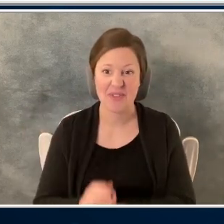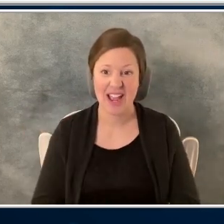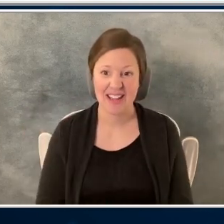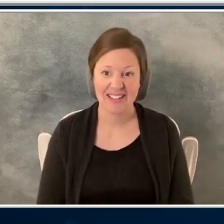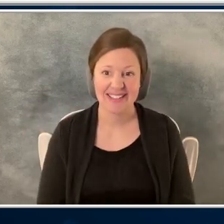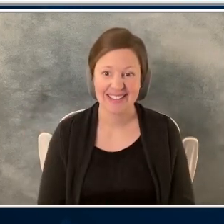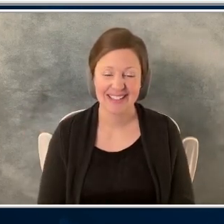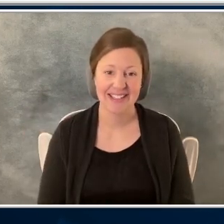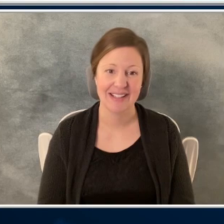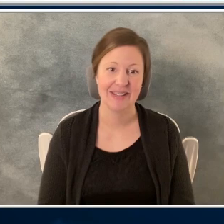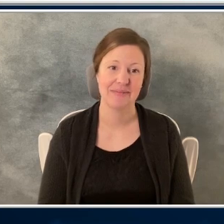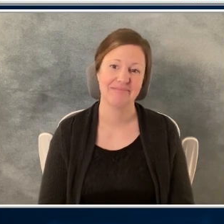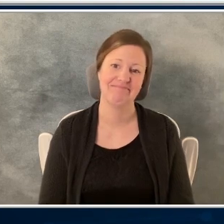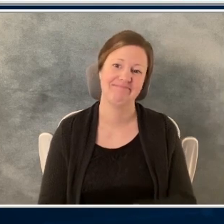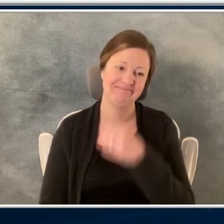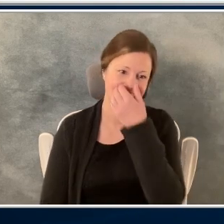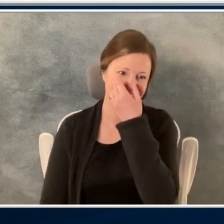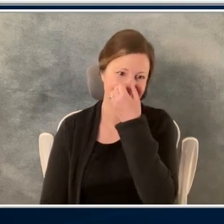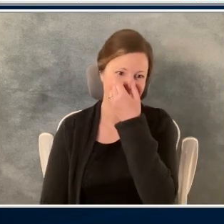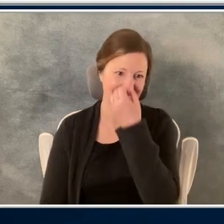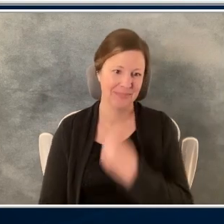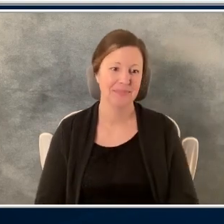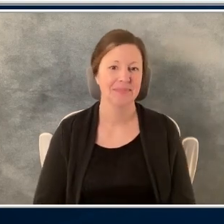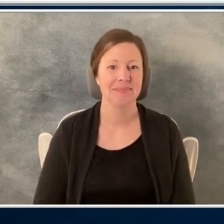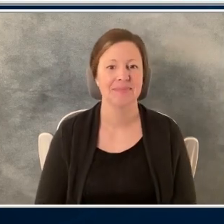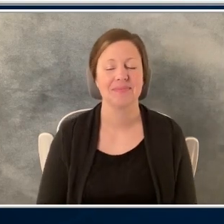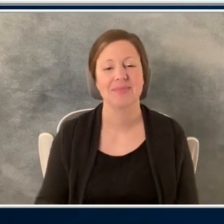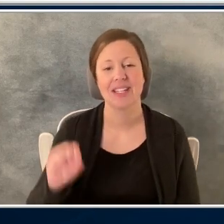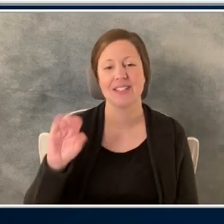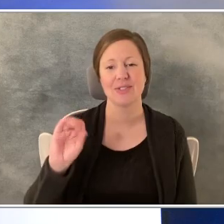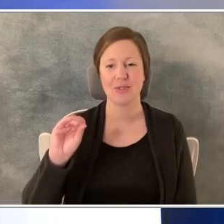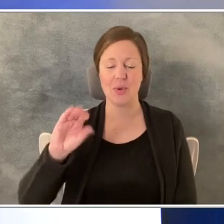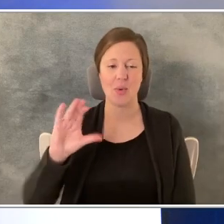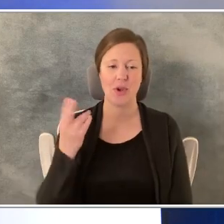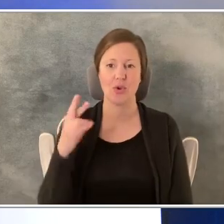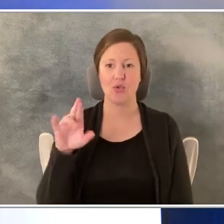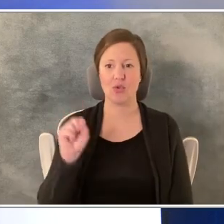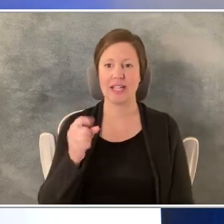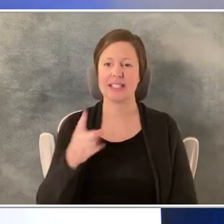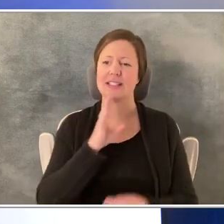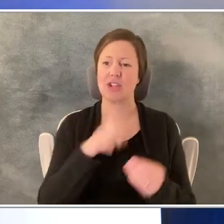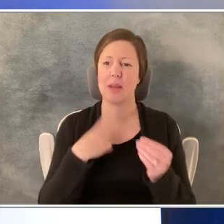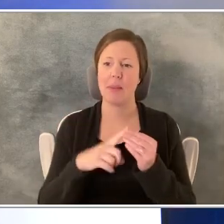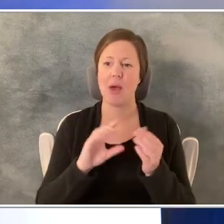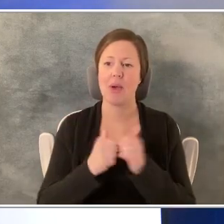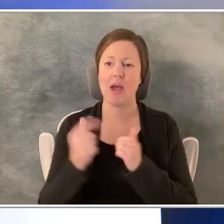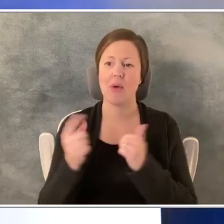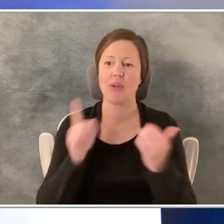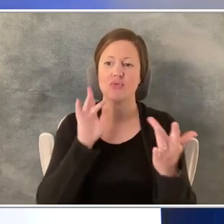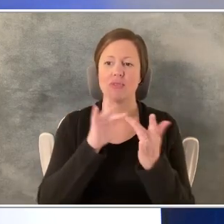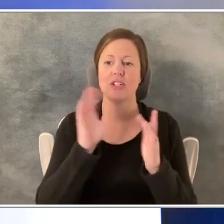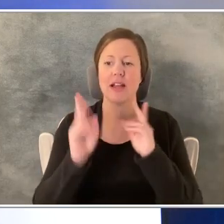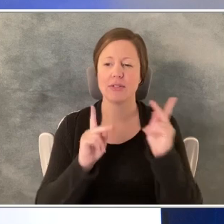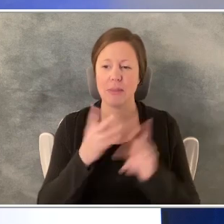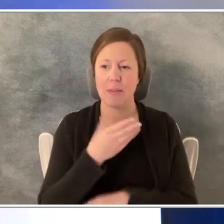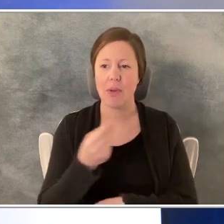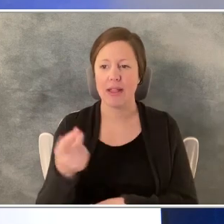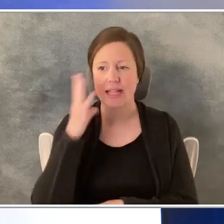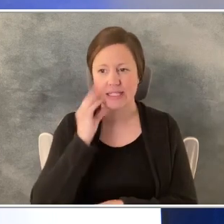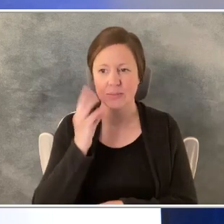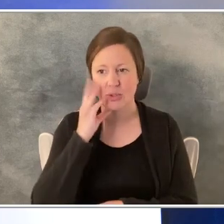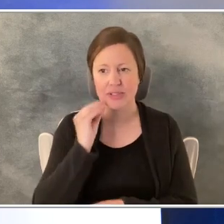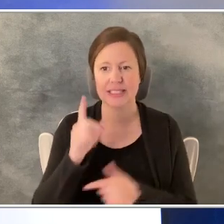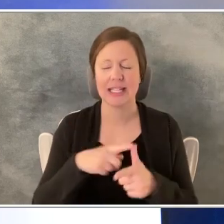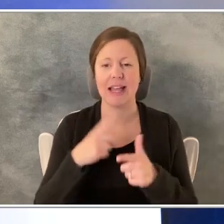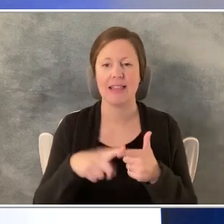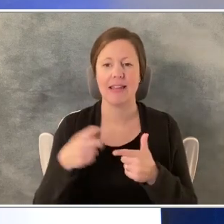go. Okay, so I hear Chris talking about how he's reaching out to people. He goes through this experience, and then he's able to kind of